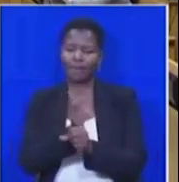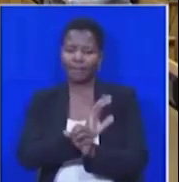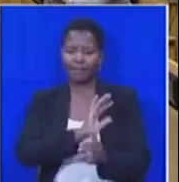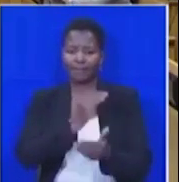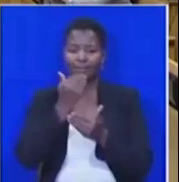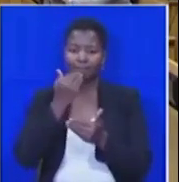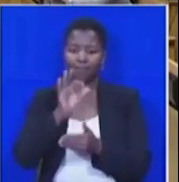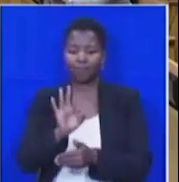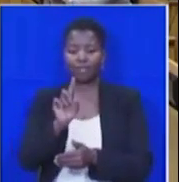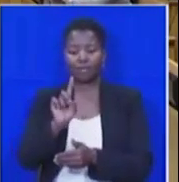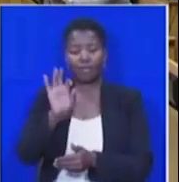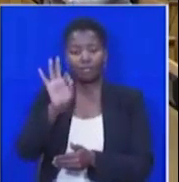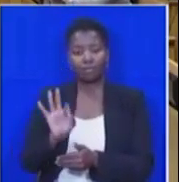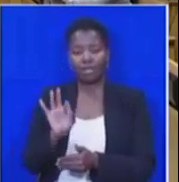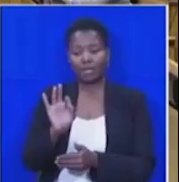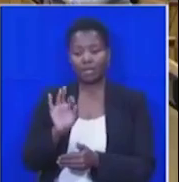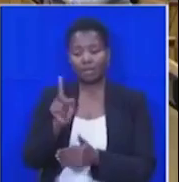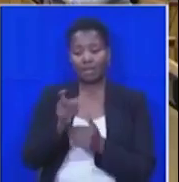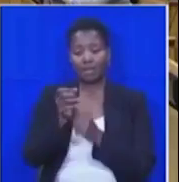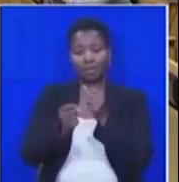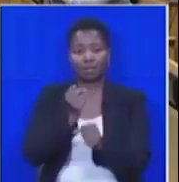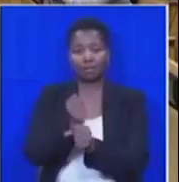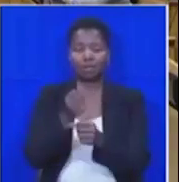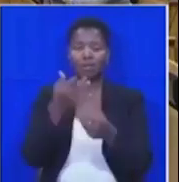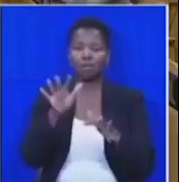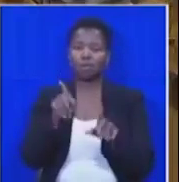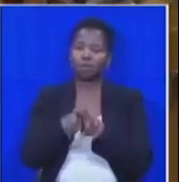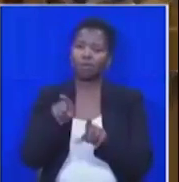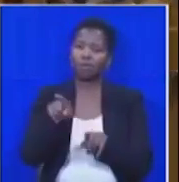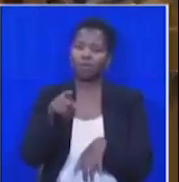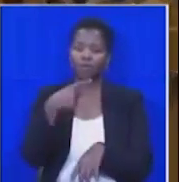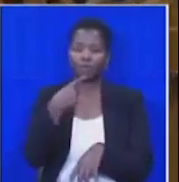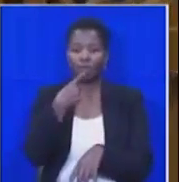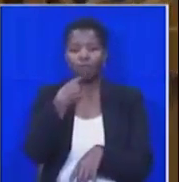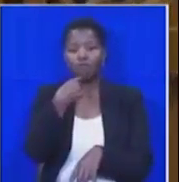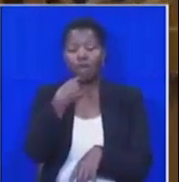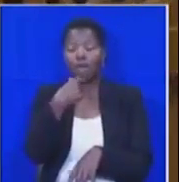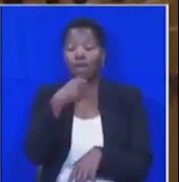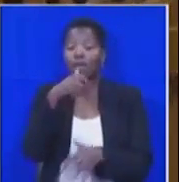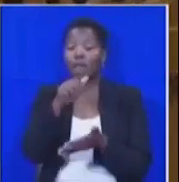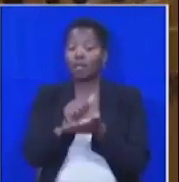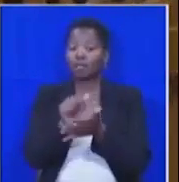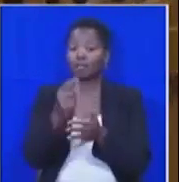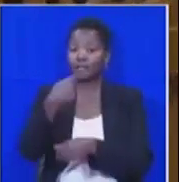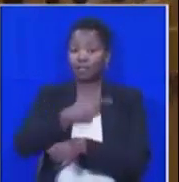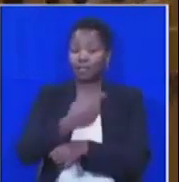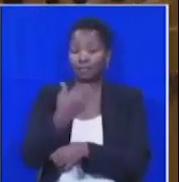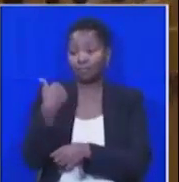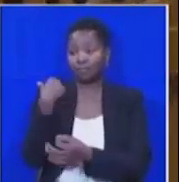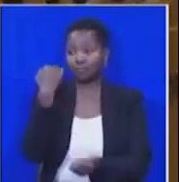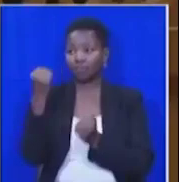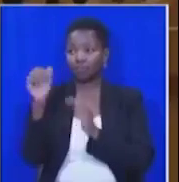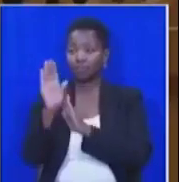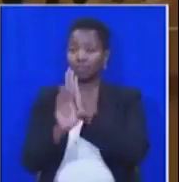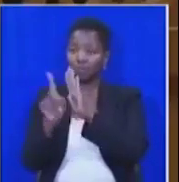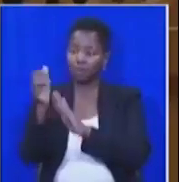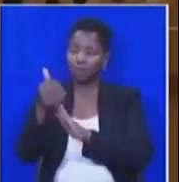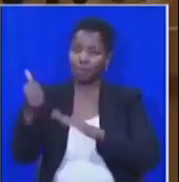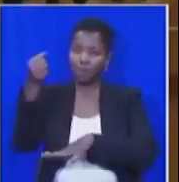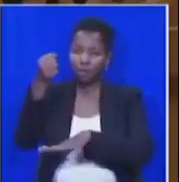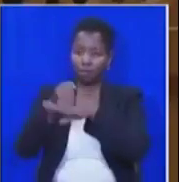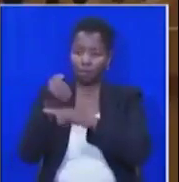of March of this year was certainly a red letter day for President Zuma. In his landmark judgment, the Chief Justice spoke